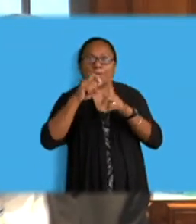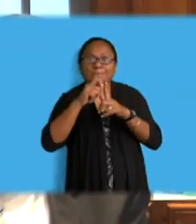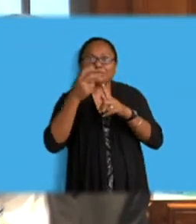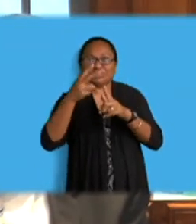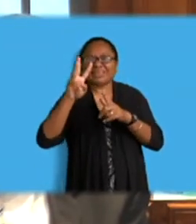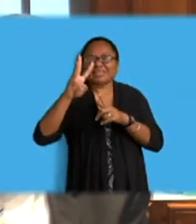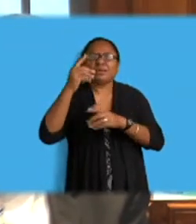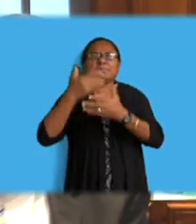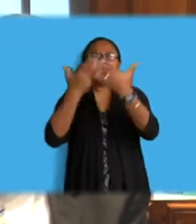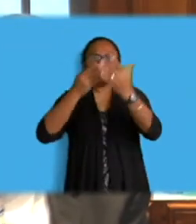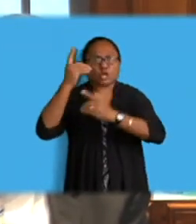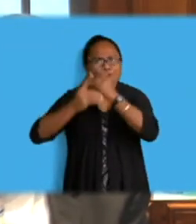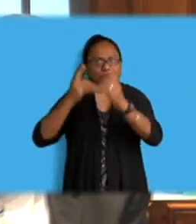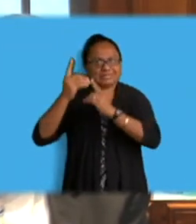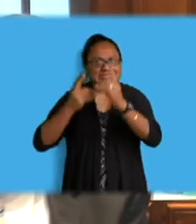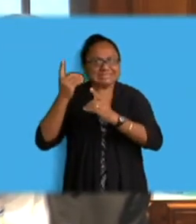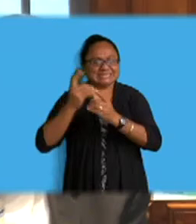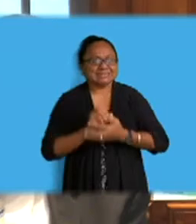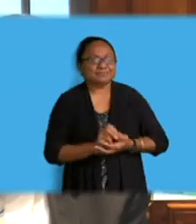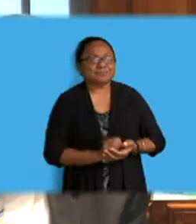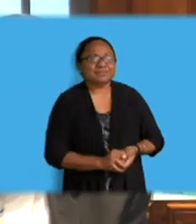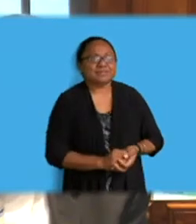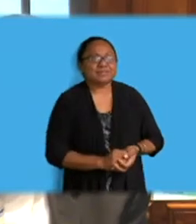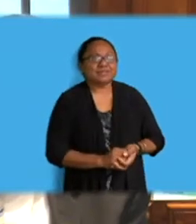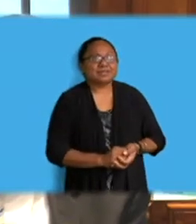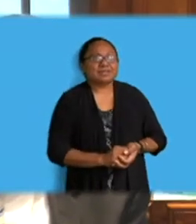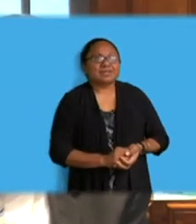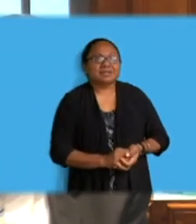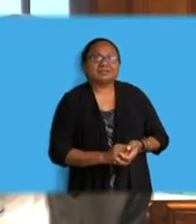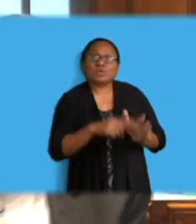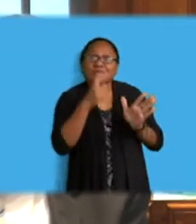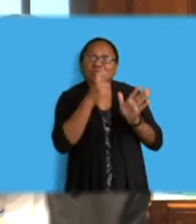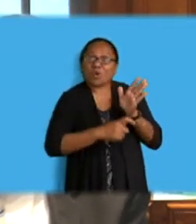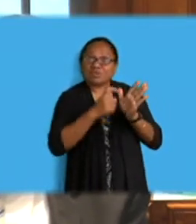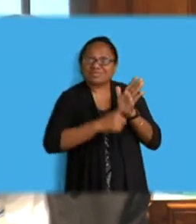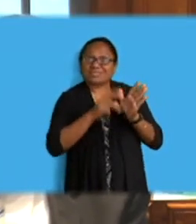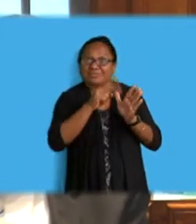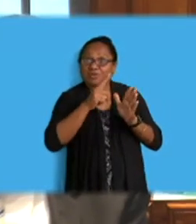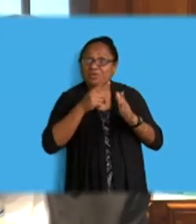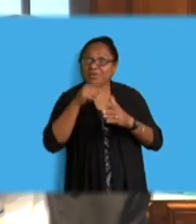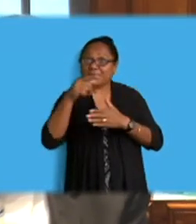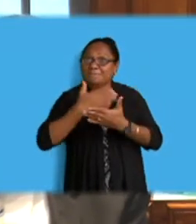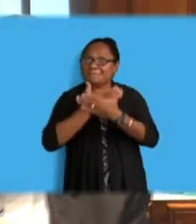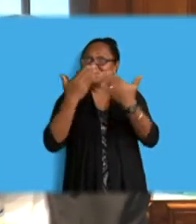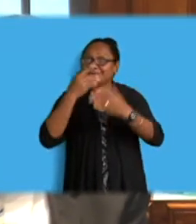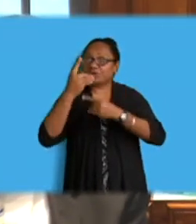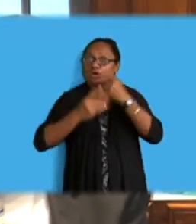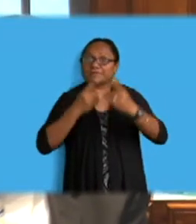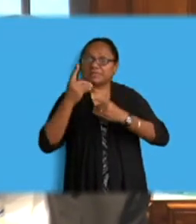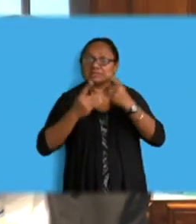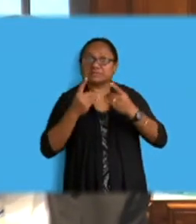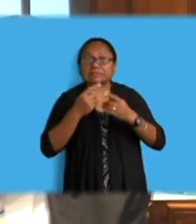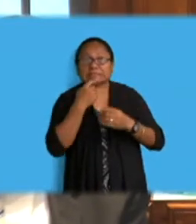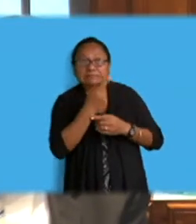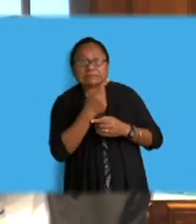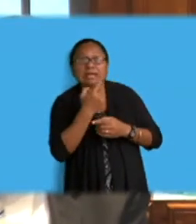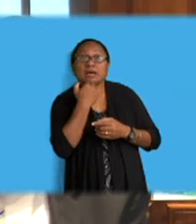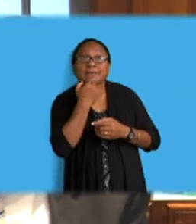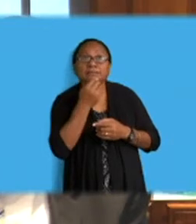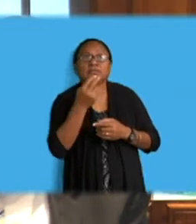of the COP23 presidency, Madam Speaker, Honourable Deputy Speaker, is stated to be around